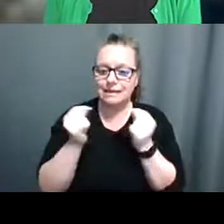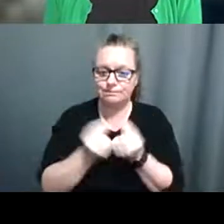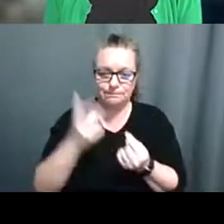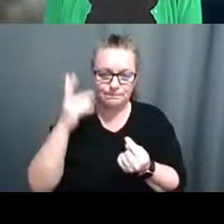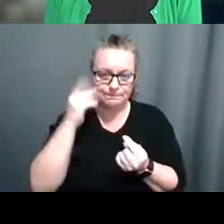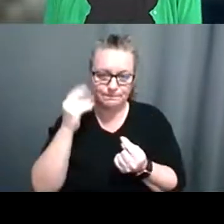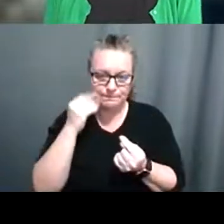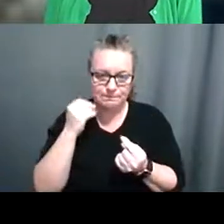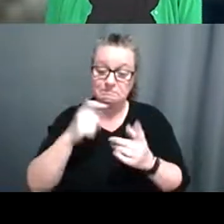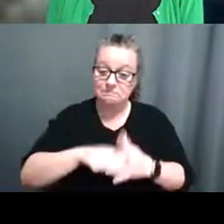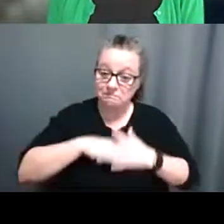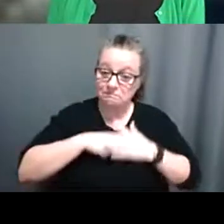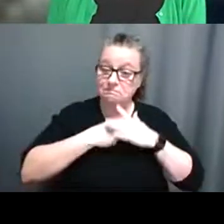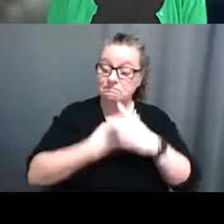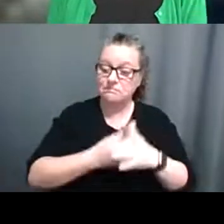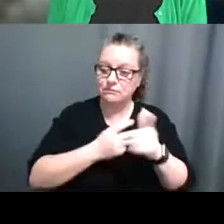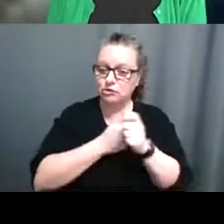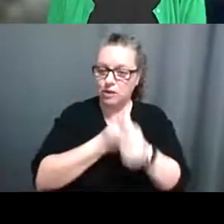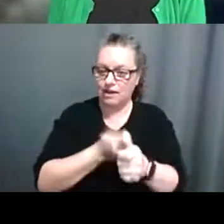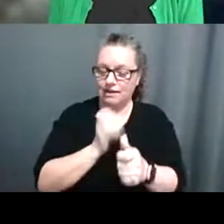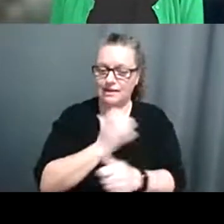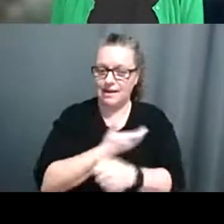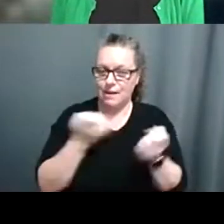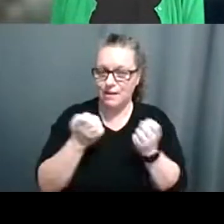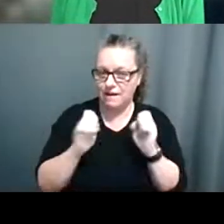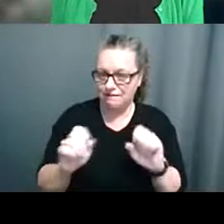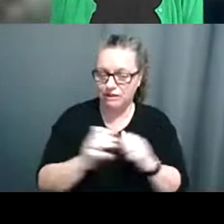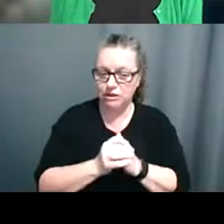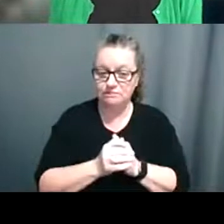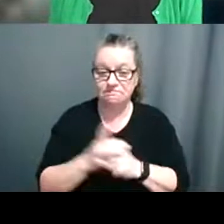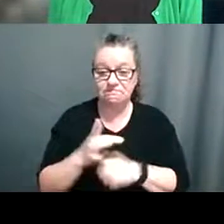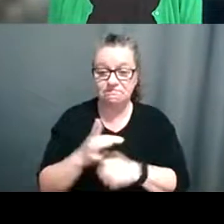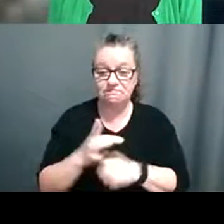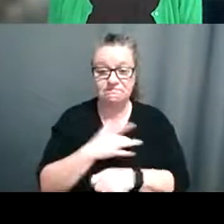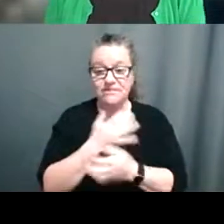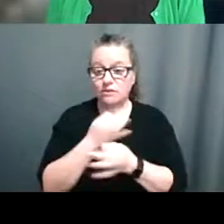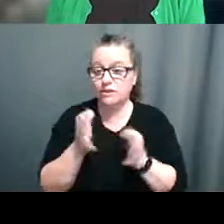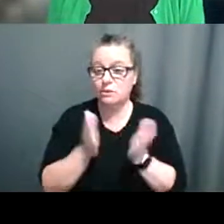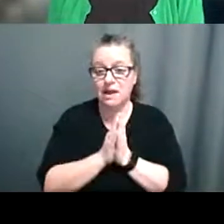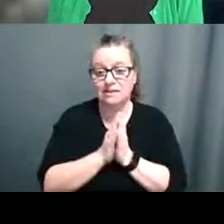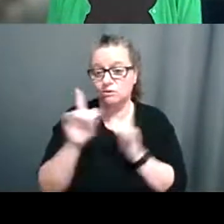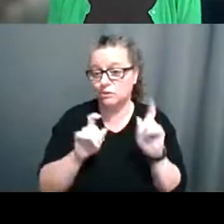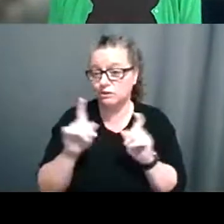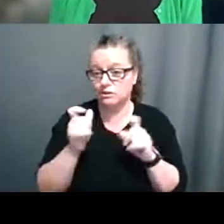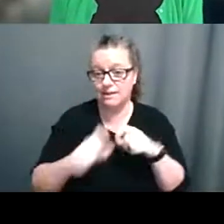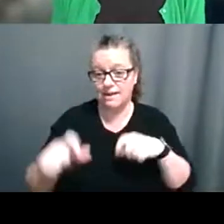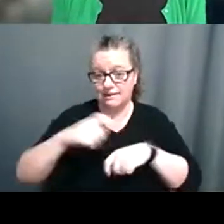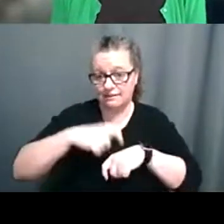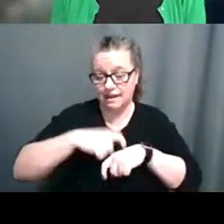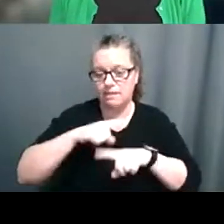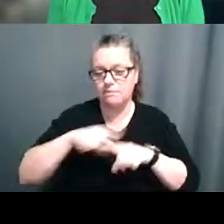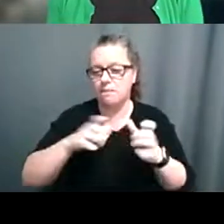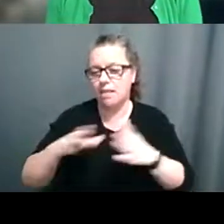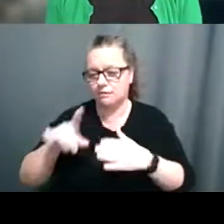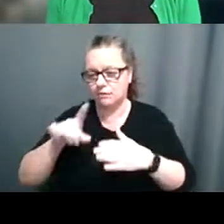started and tracking our own efforts. Please feel free to ask your questions at any time, but I will answer them at